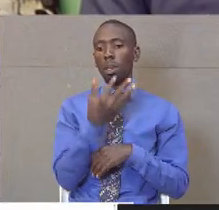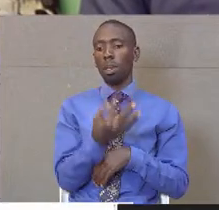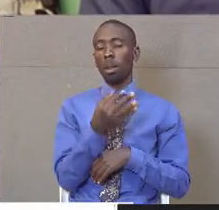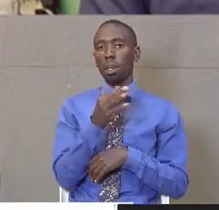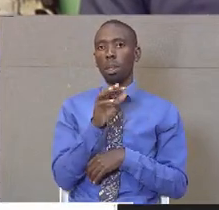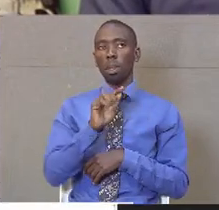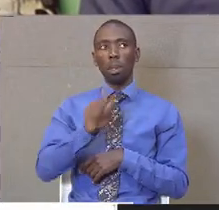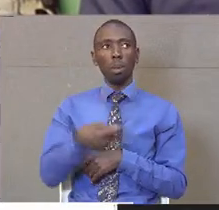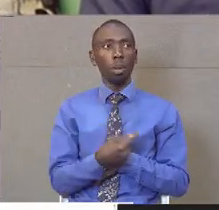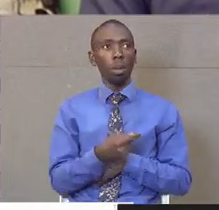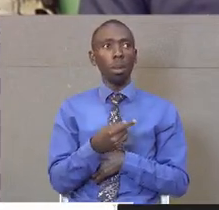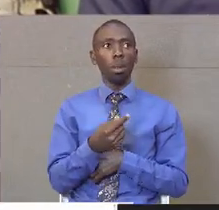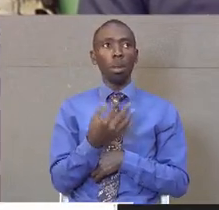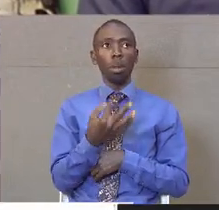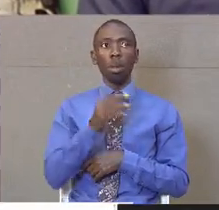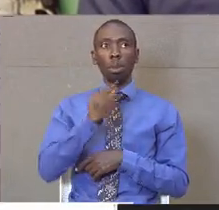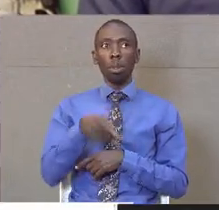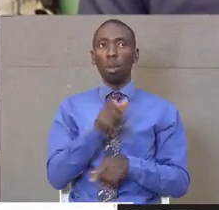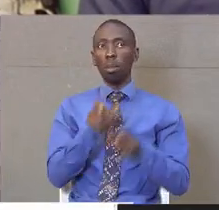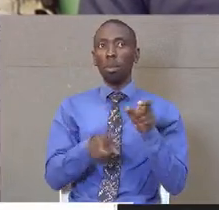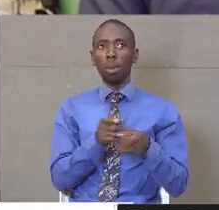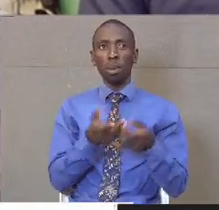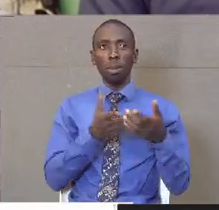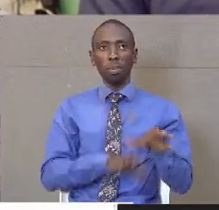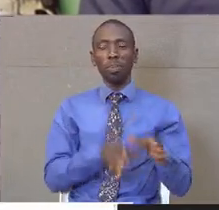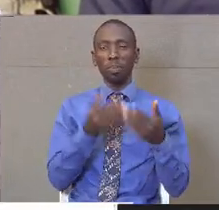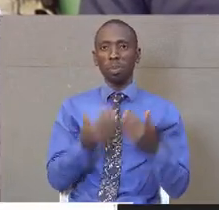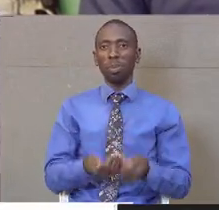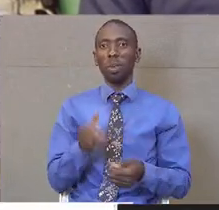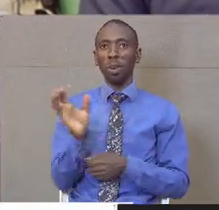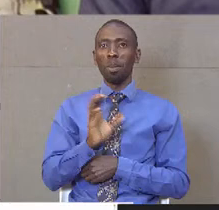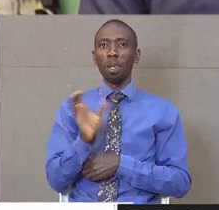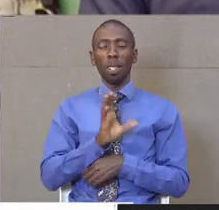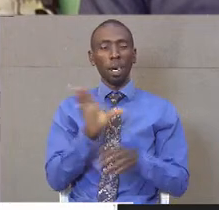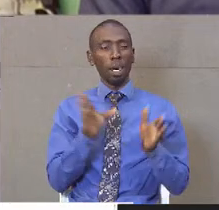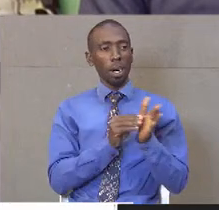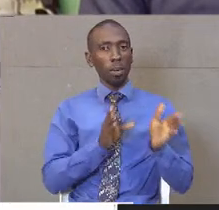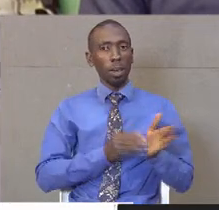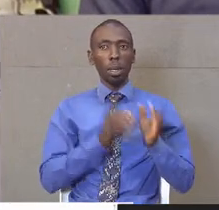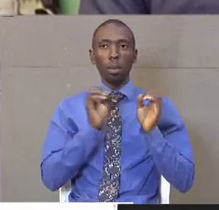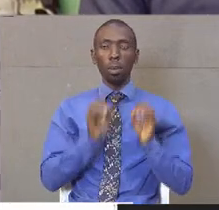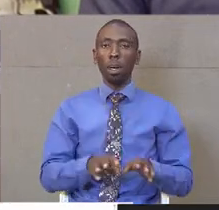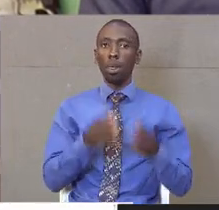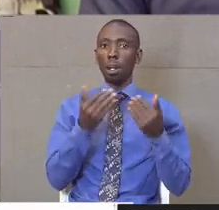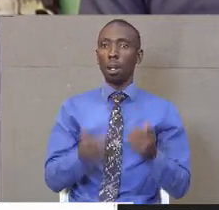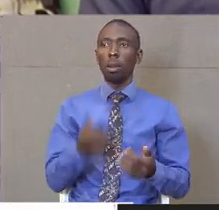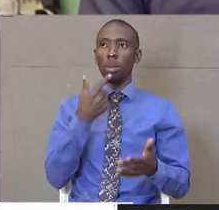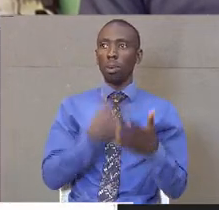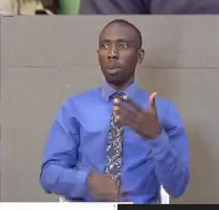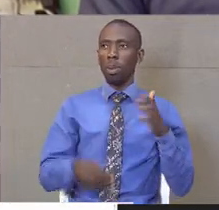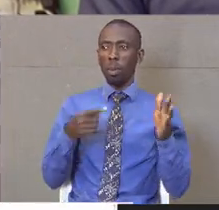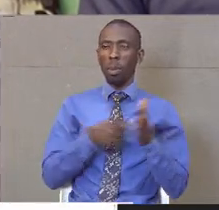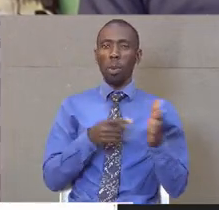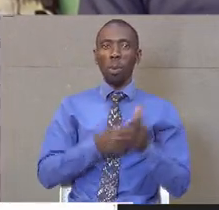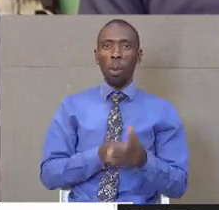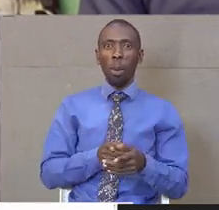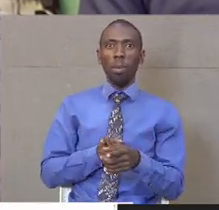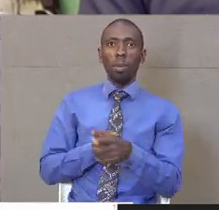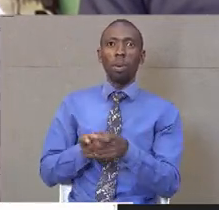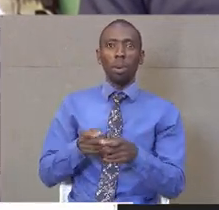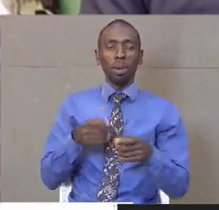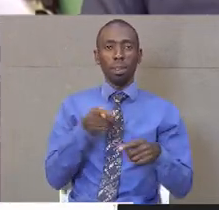died. Now, the committee has not captured that. At what point do these pledges fit into the